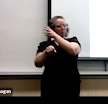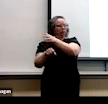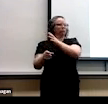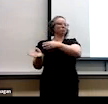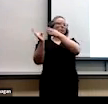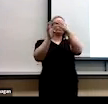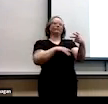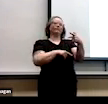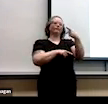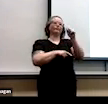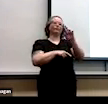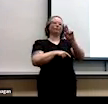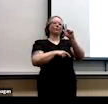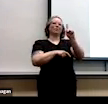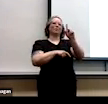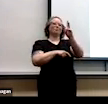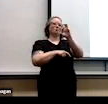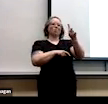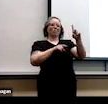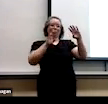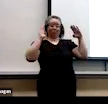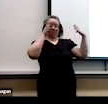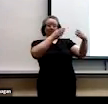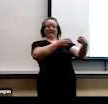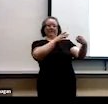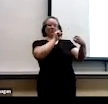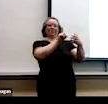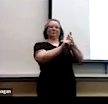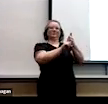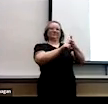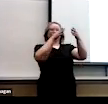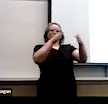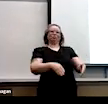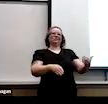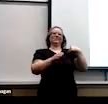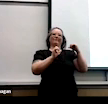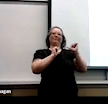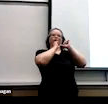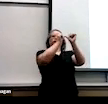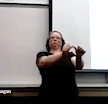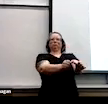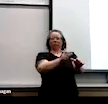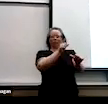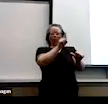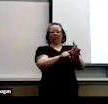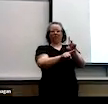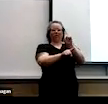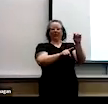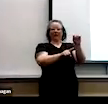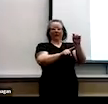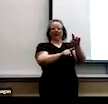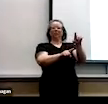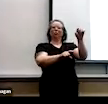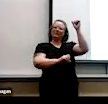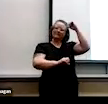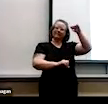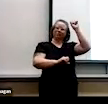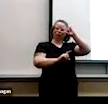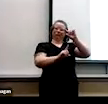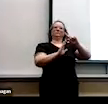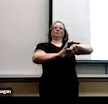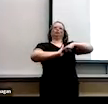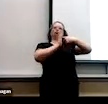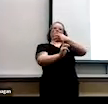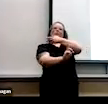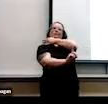people living with chronic conditions of childhood. Dr. Cassidy. Thank you, Dr. Gillis. Okay,